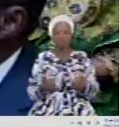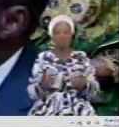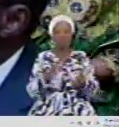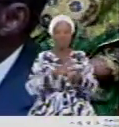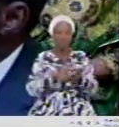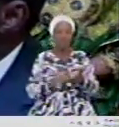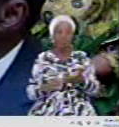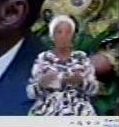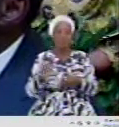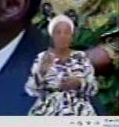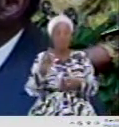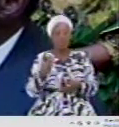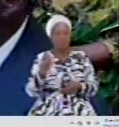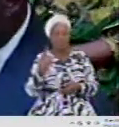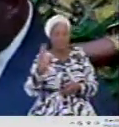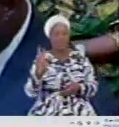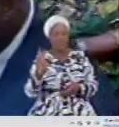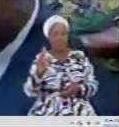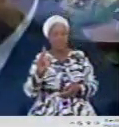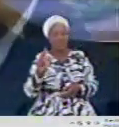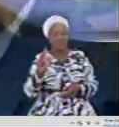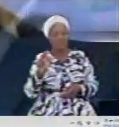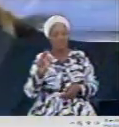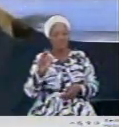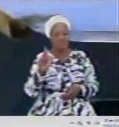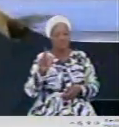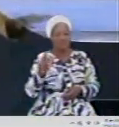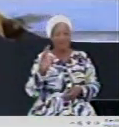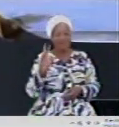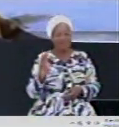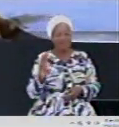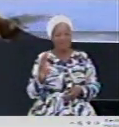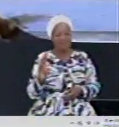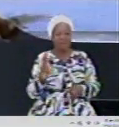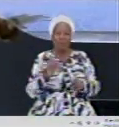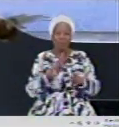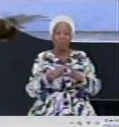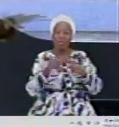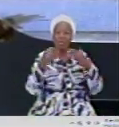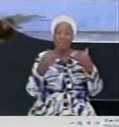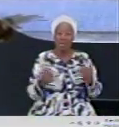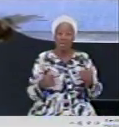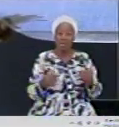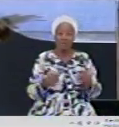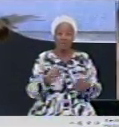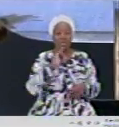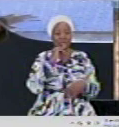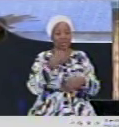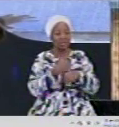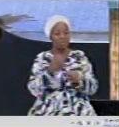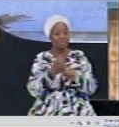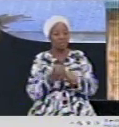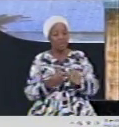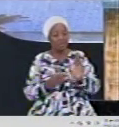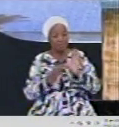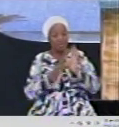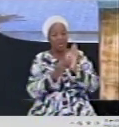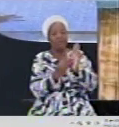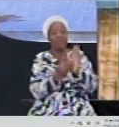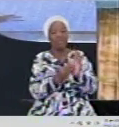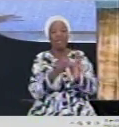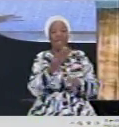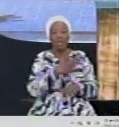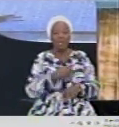verse 26. In verse 26, but now is made manifest, and by